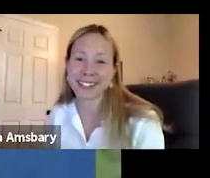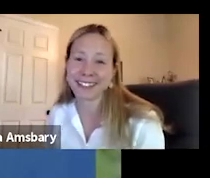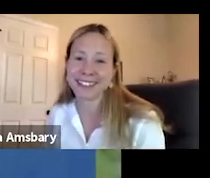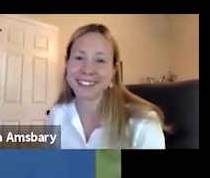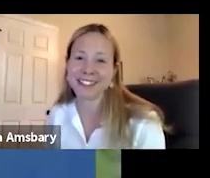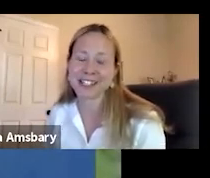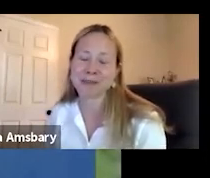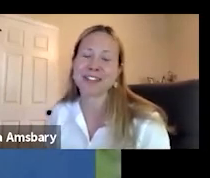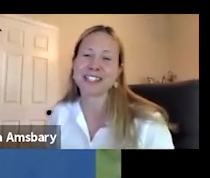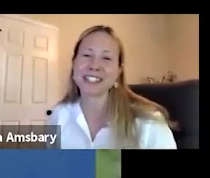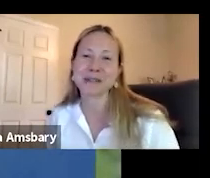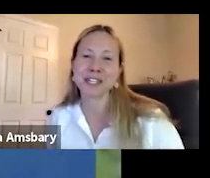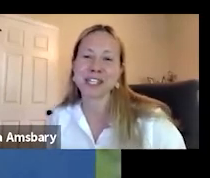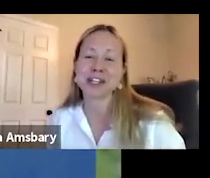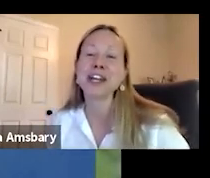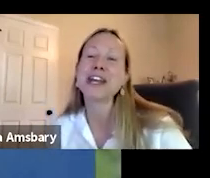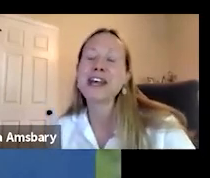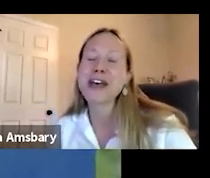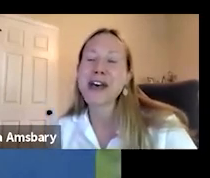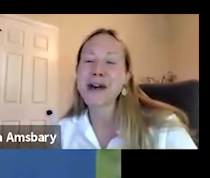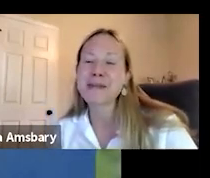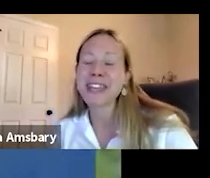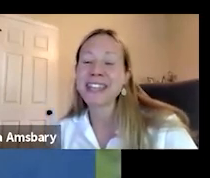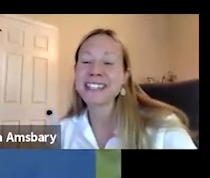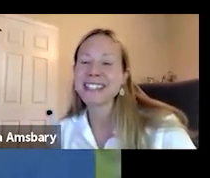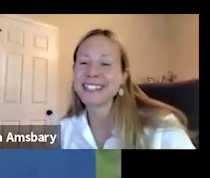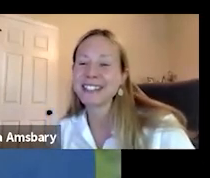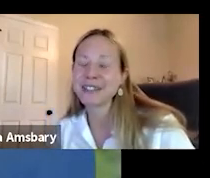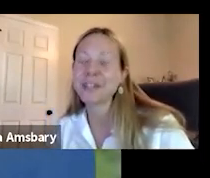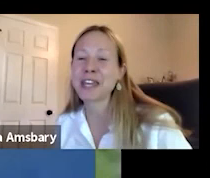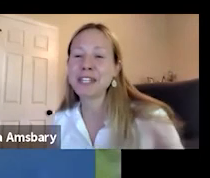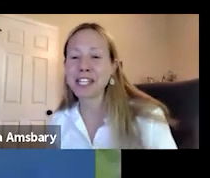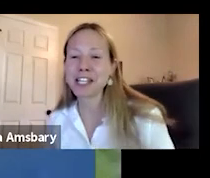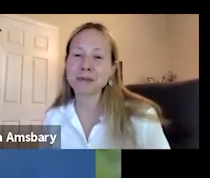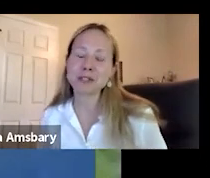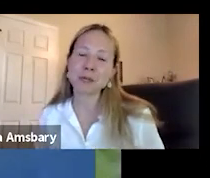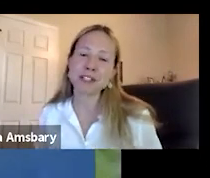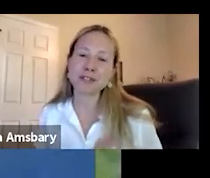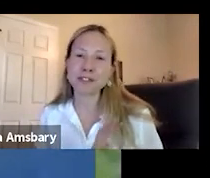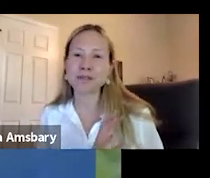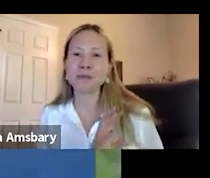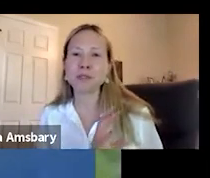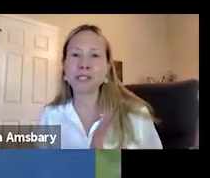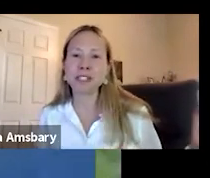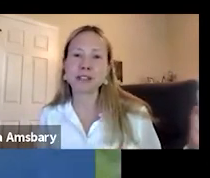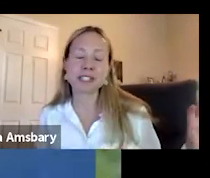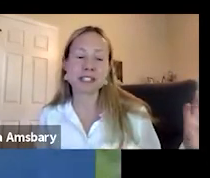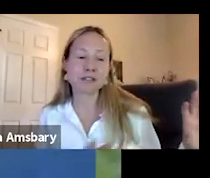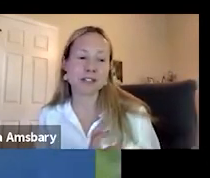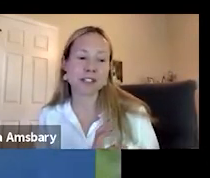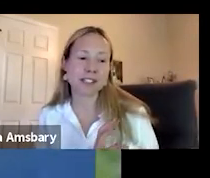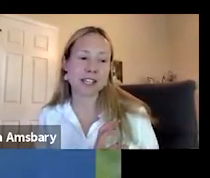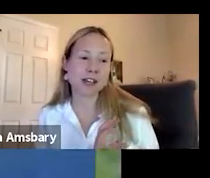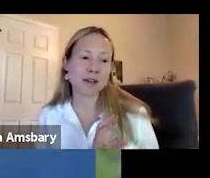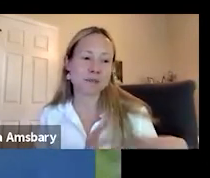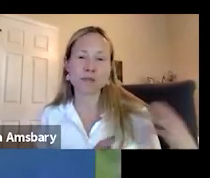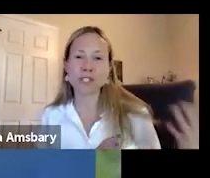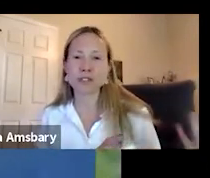Moorhead in our STEMIE Fest this coming year. And we had media cubbies where different museums and